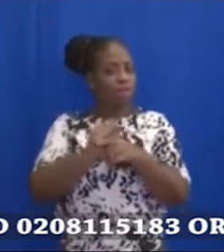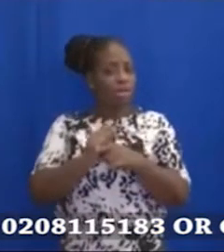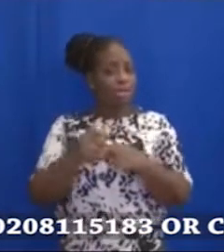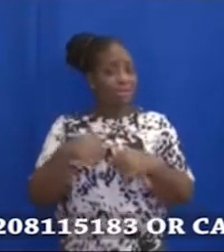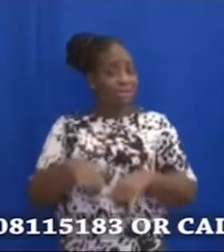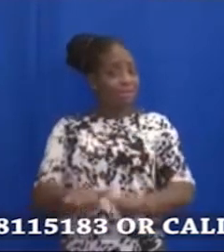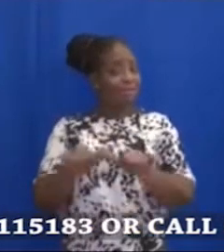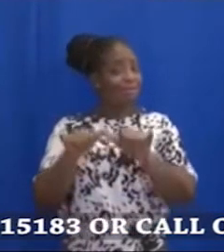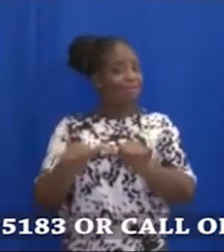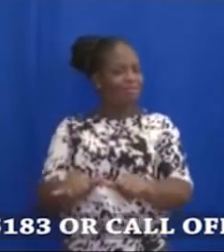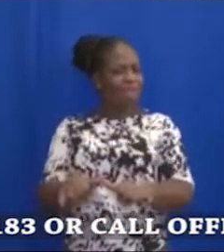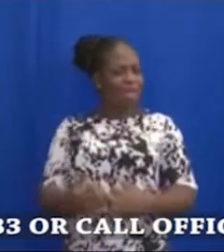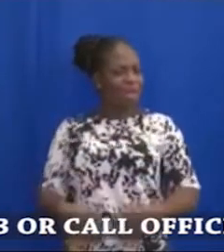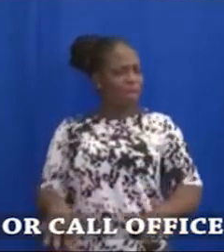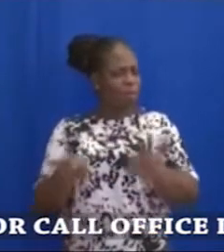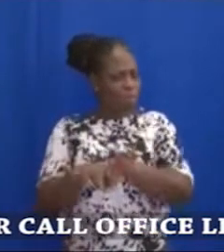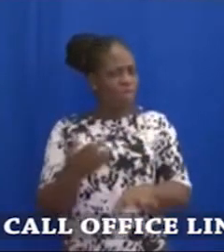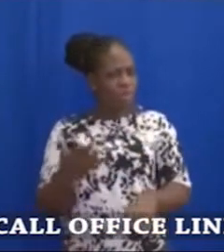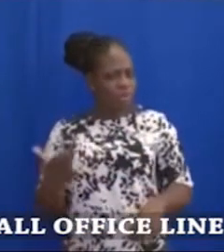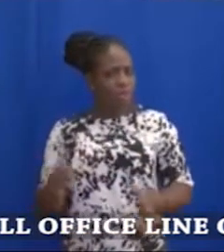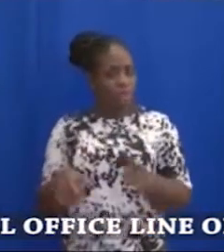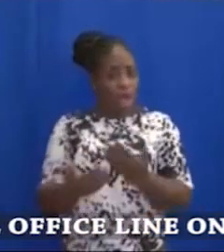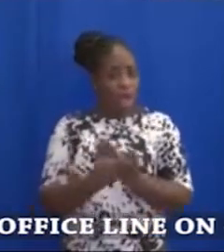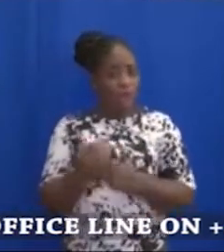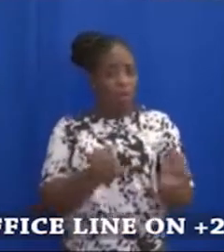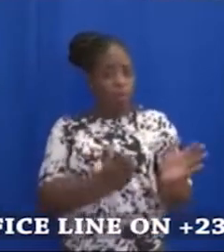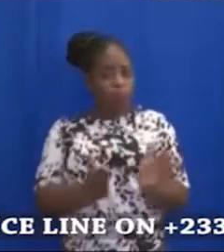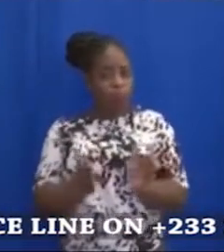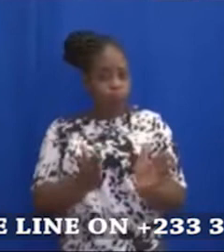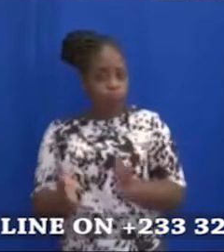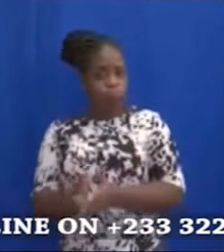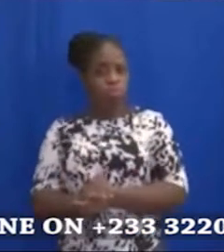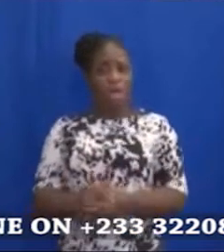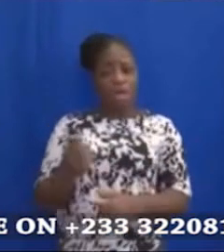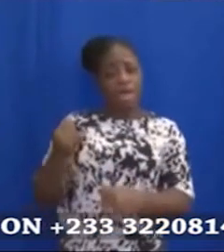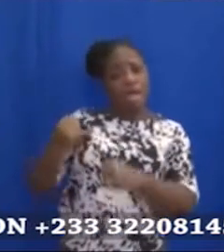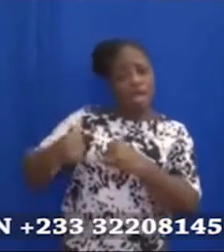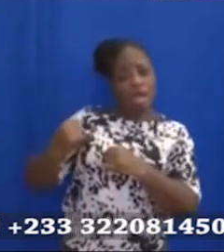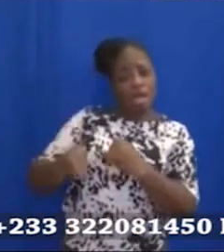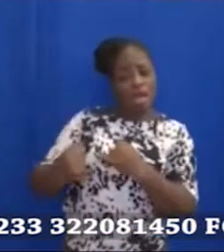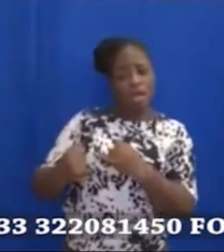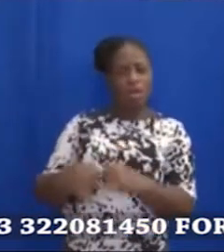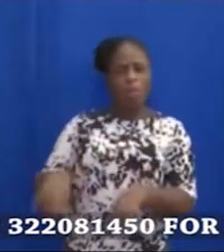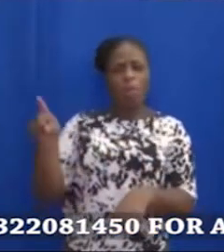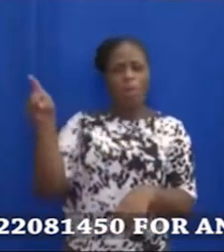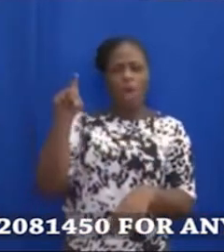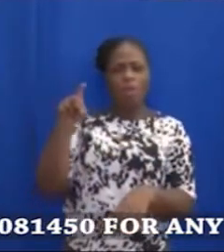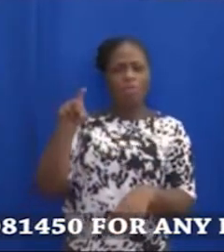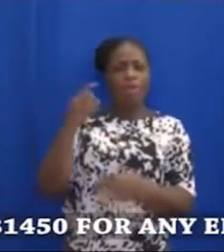of our strategy. To this end, the 100-bed Ghana Infectious Diseases